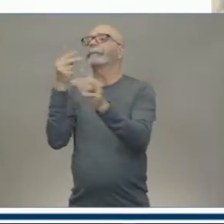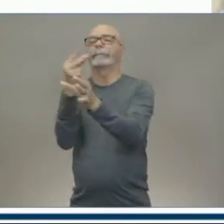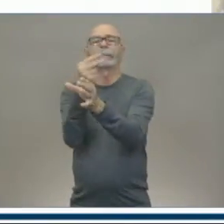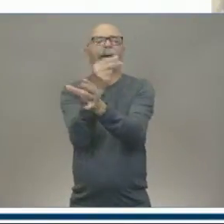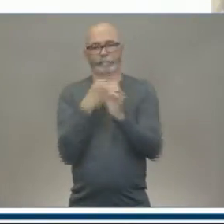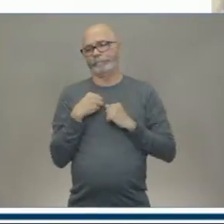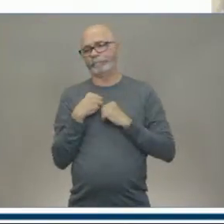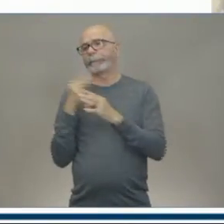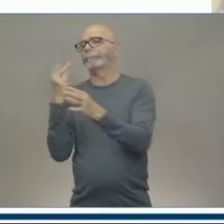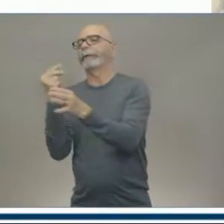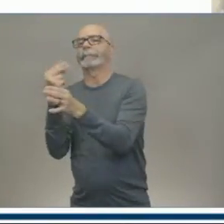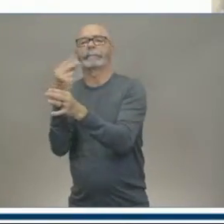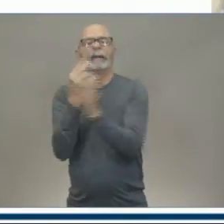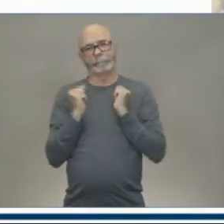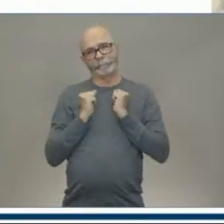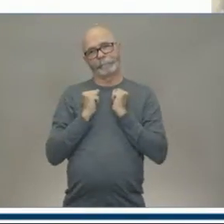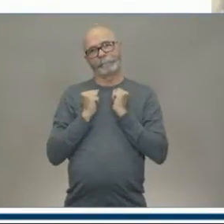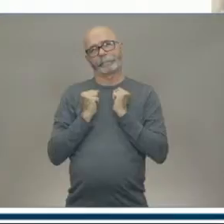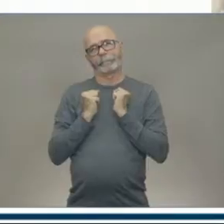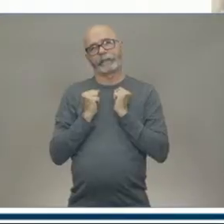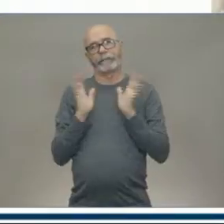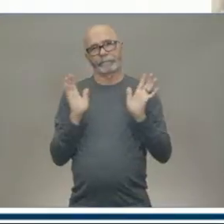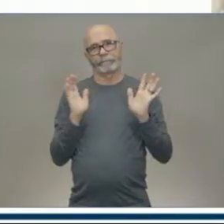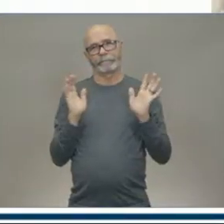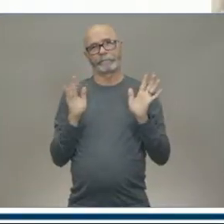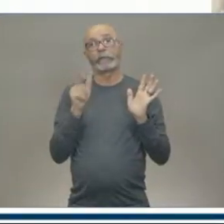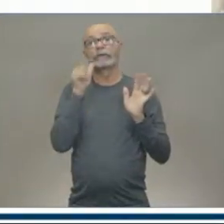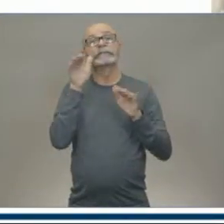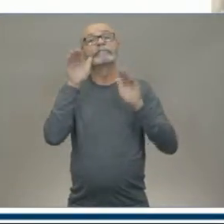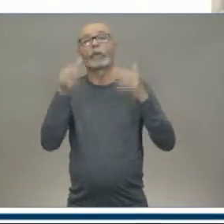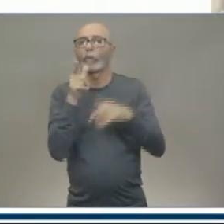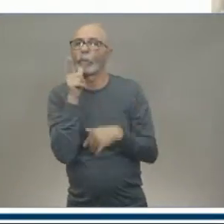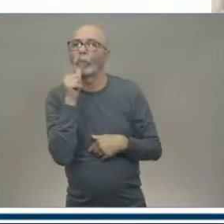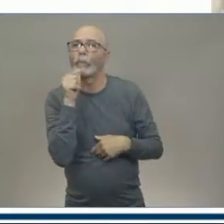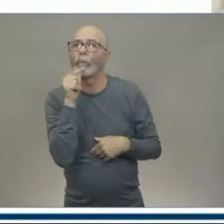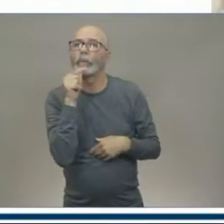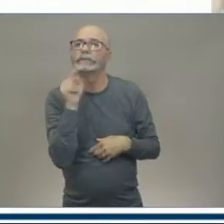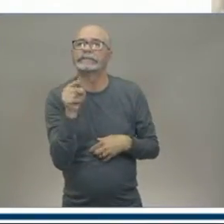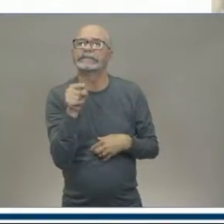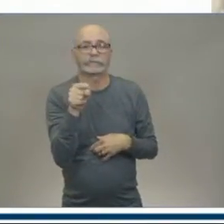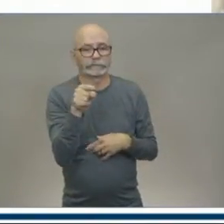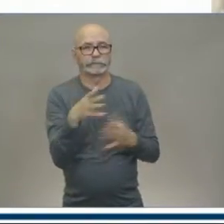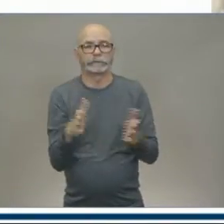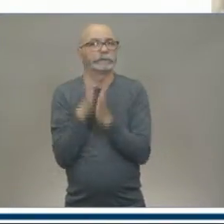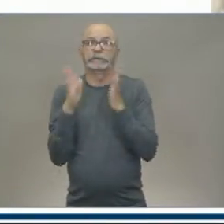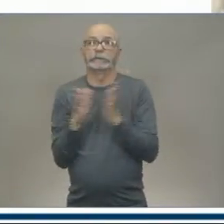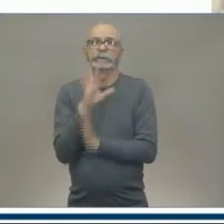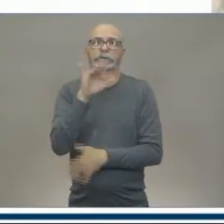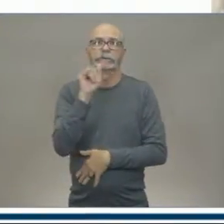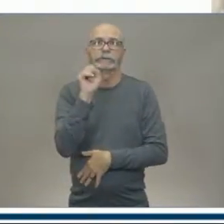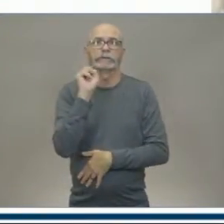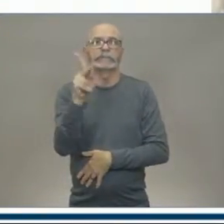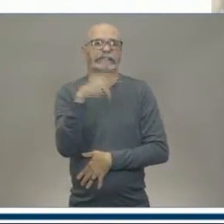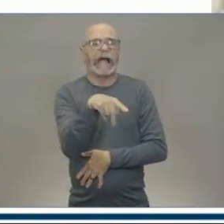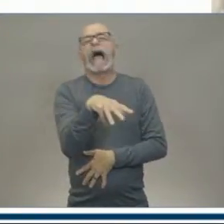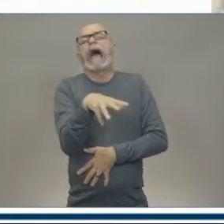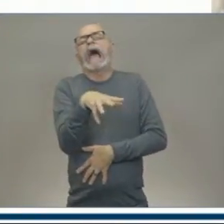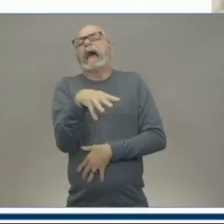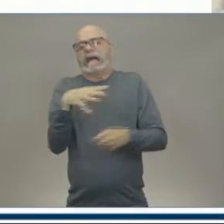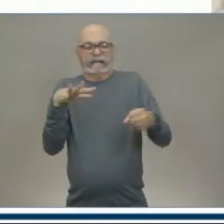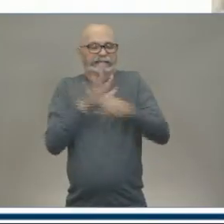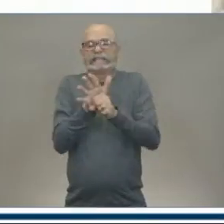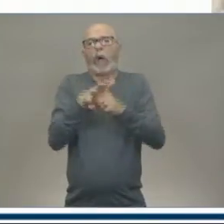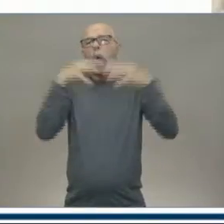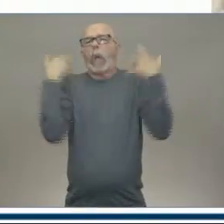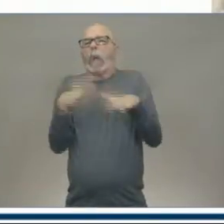focused and targeted, and it will only be people who are judged to be at the greatest risk for COVID